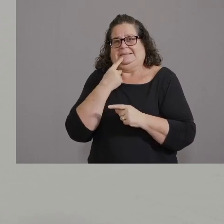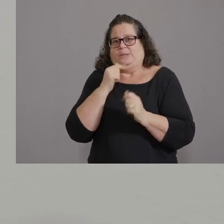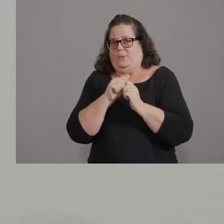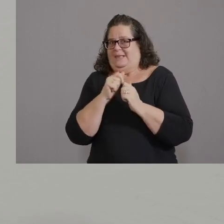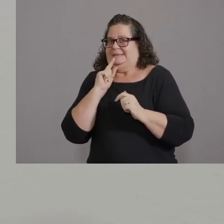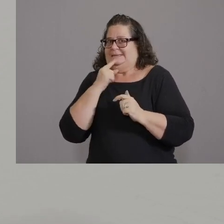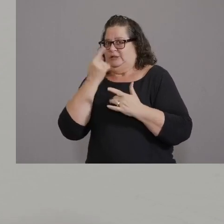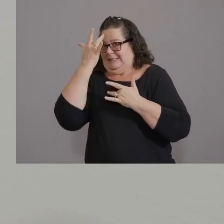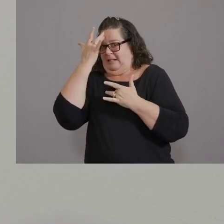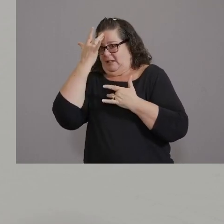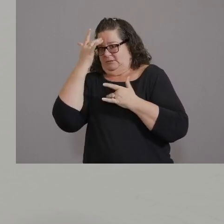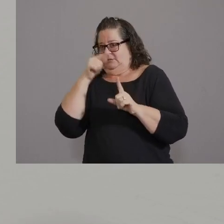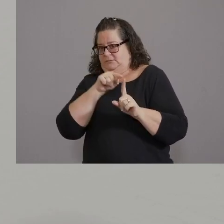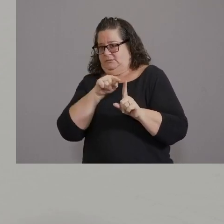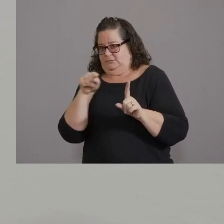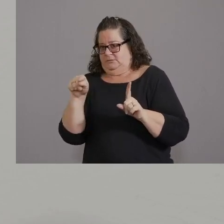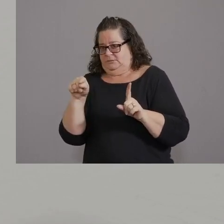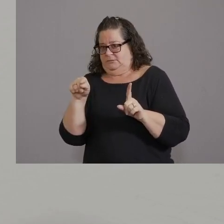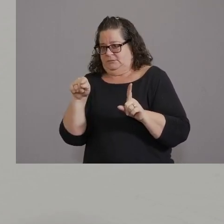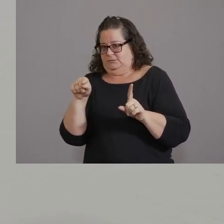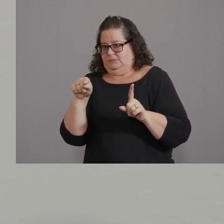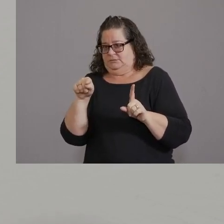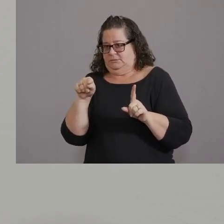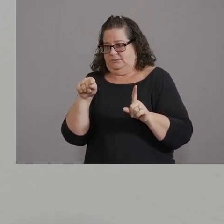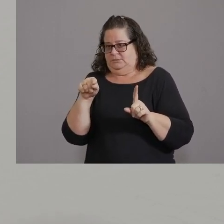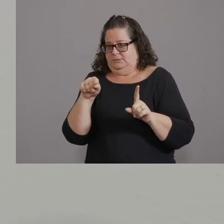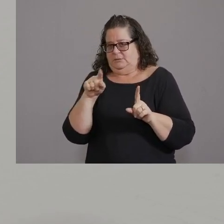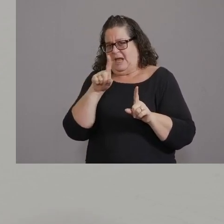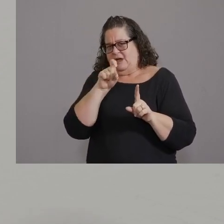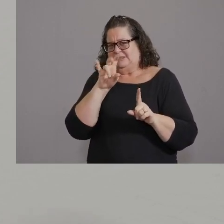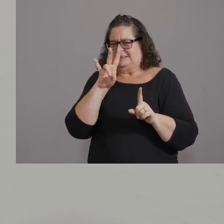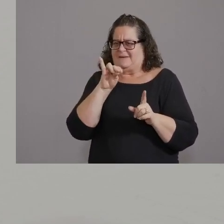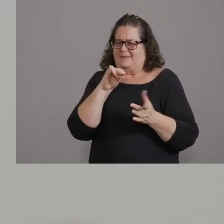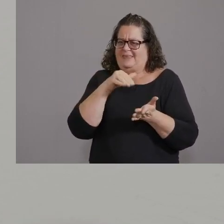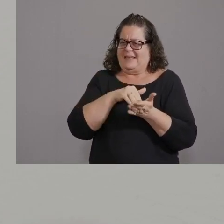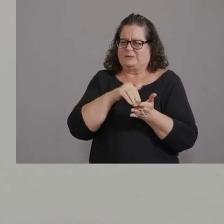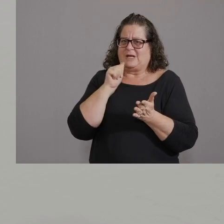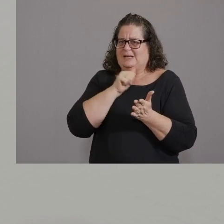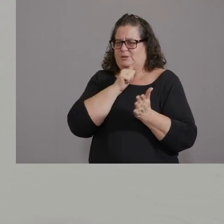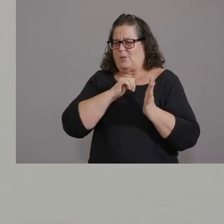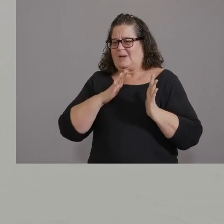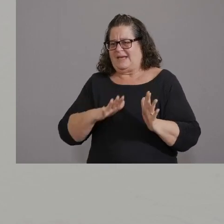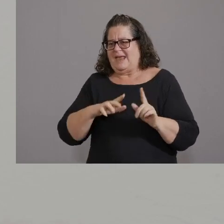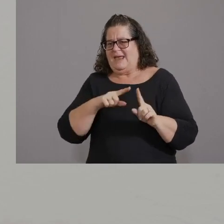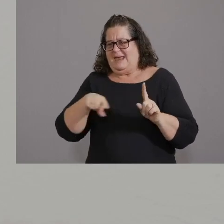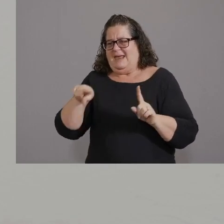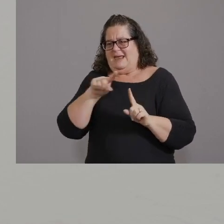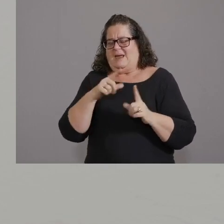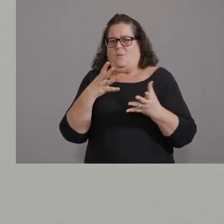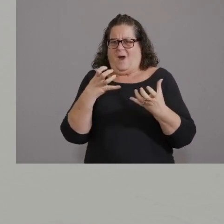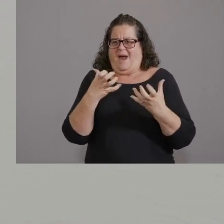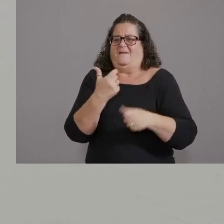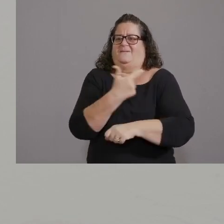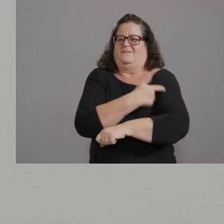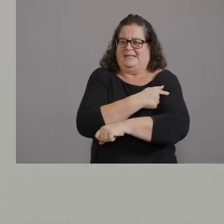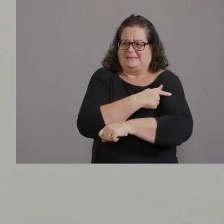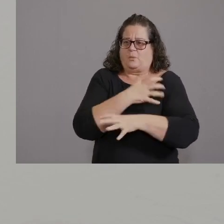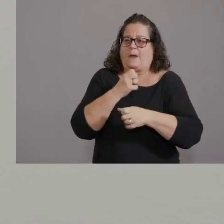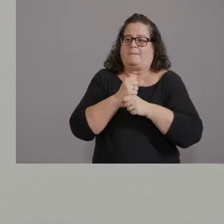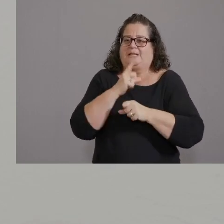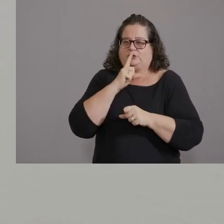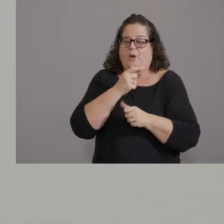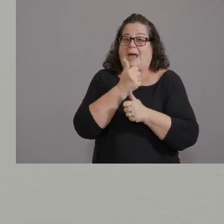Arizonans. We will continue to try to increase availability, but we do want to make sure that everyone who's at risk